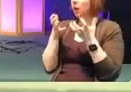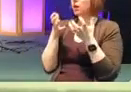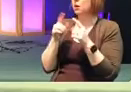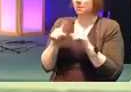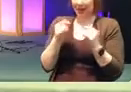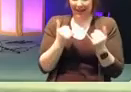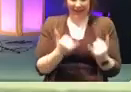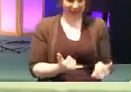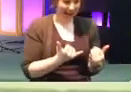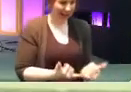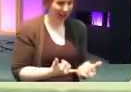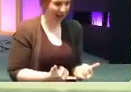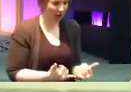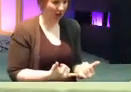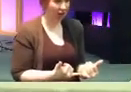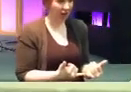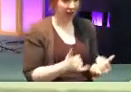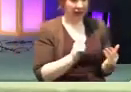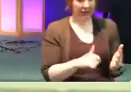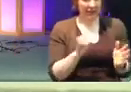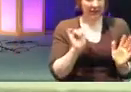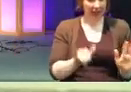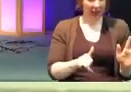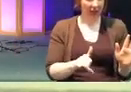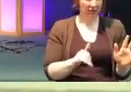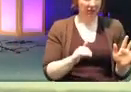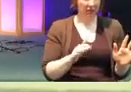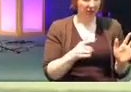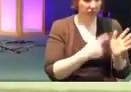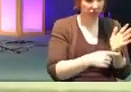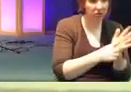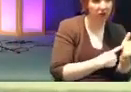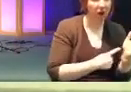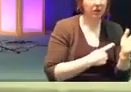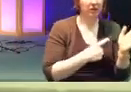on, now that the lawlessness increases,